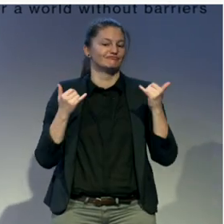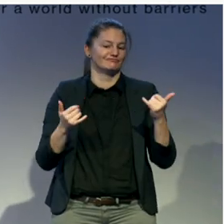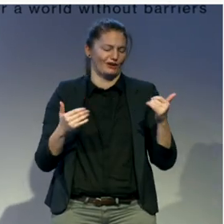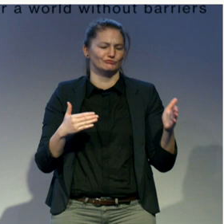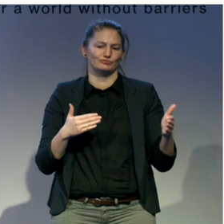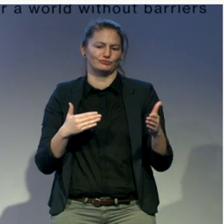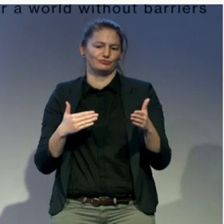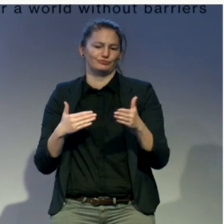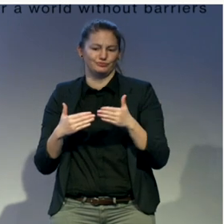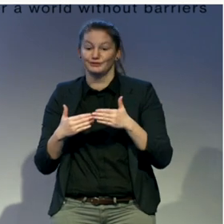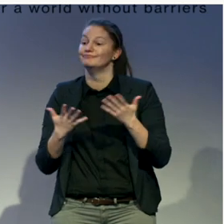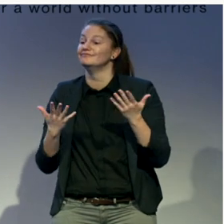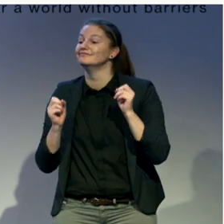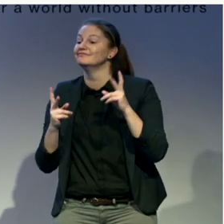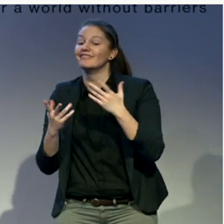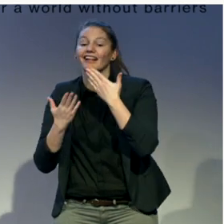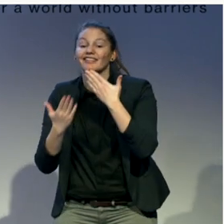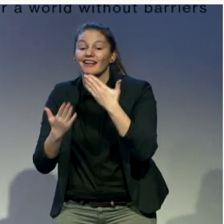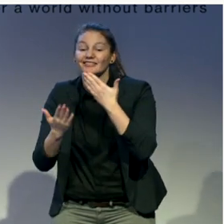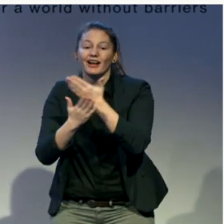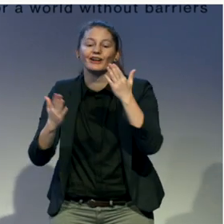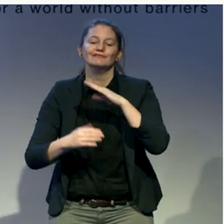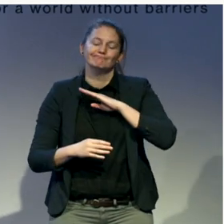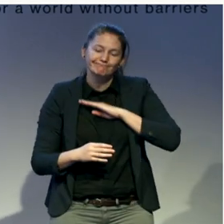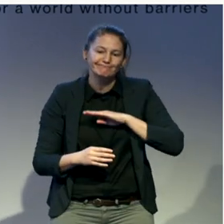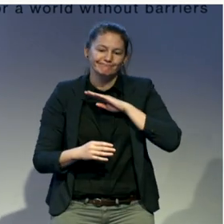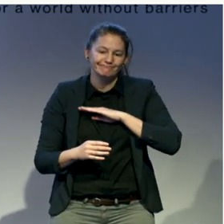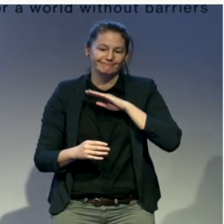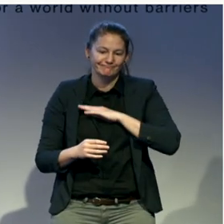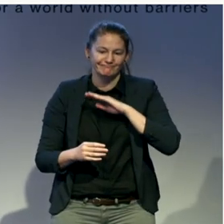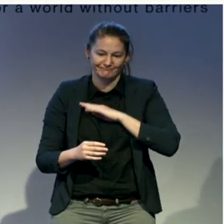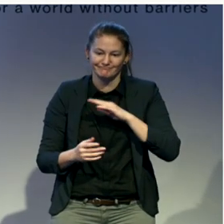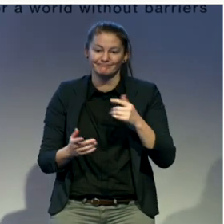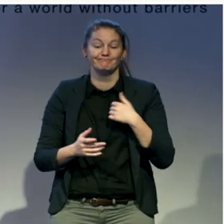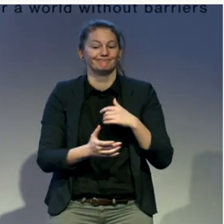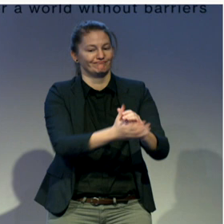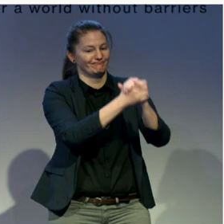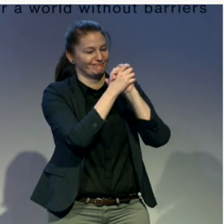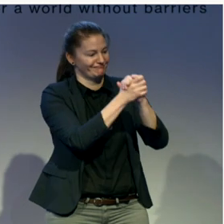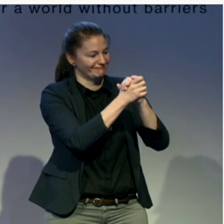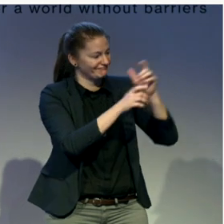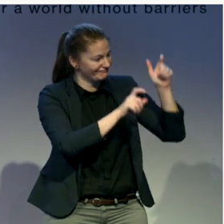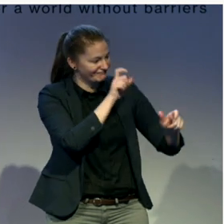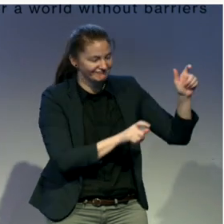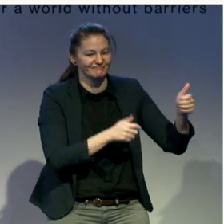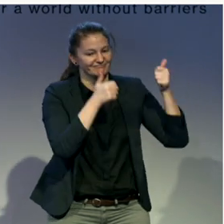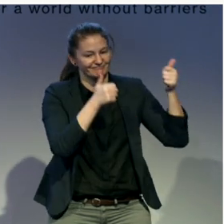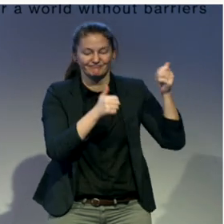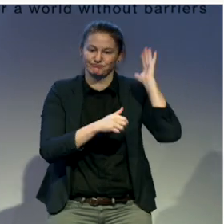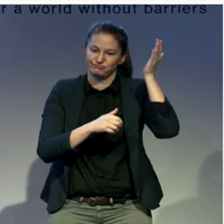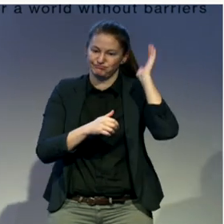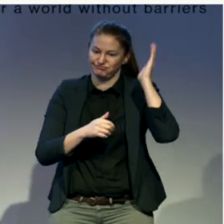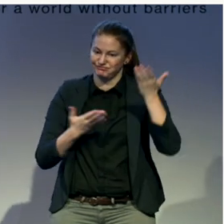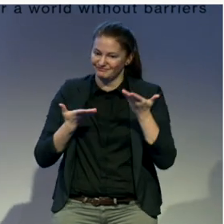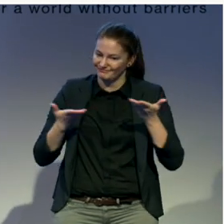patience. And also, I want to congratulate again our speakers to bring so many issues in the